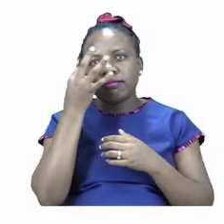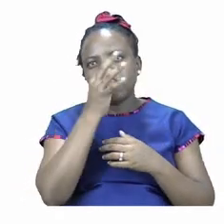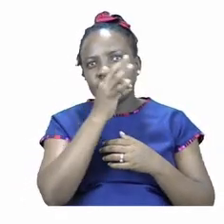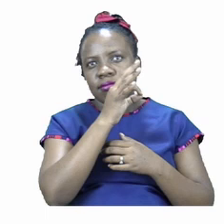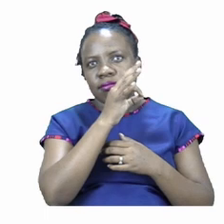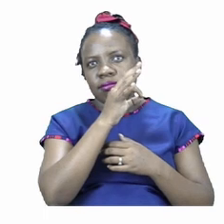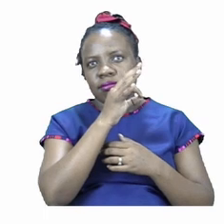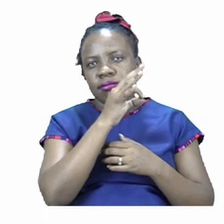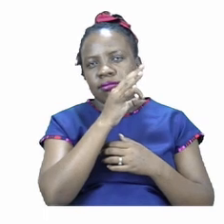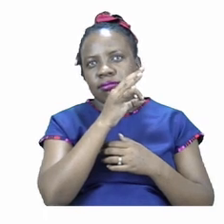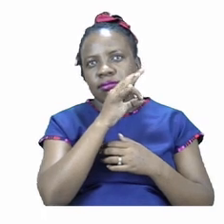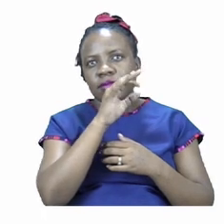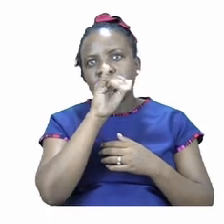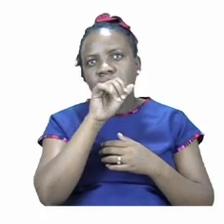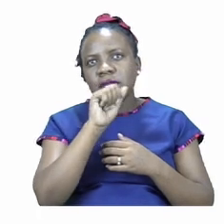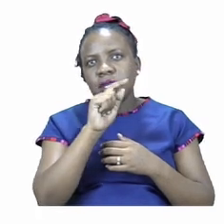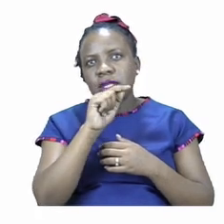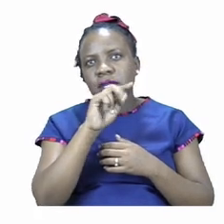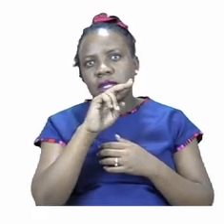hatch,